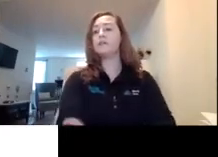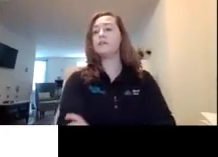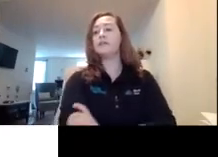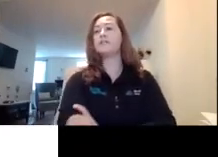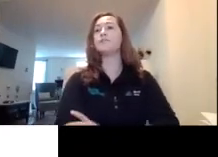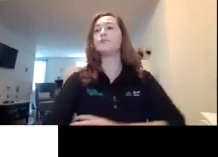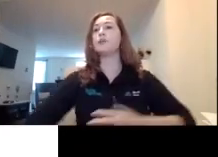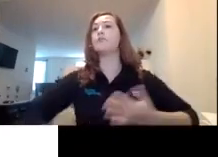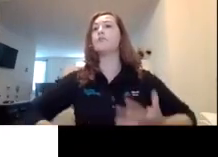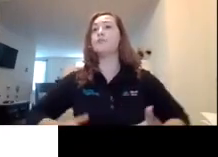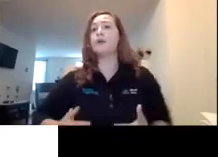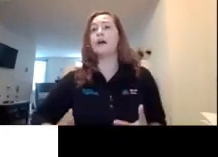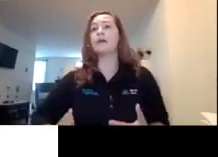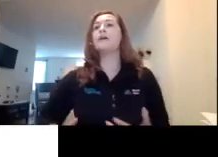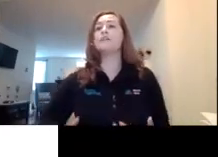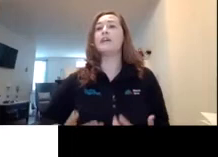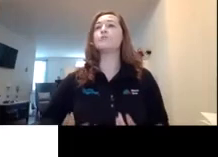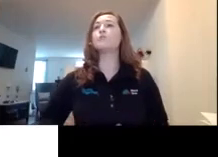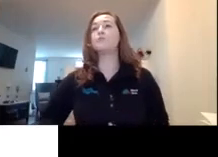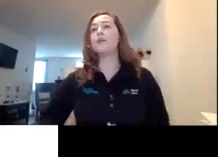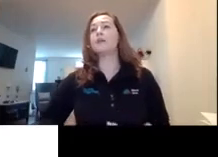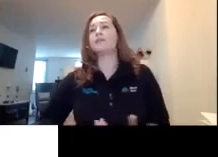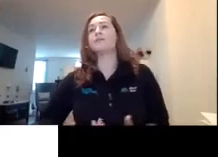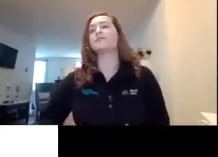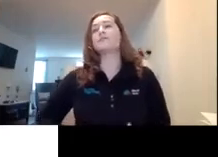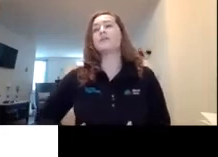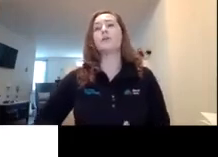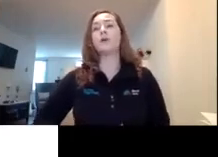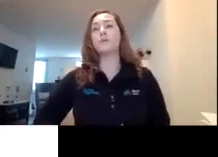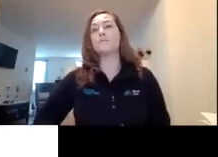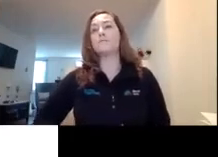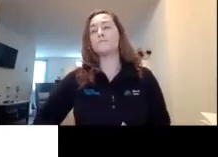really listen to their feedback. That's what make us,